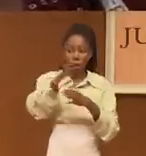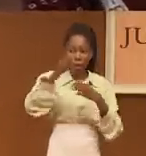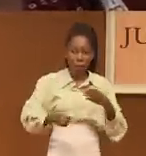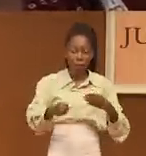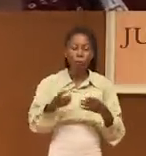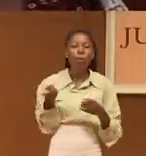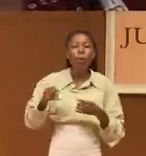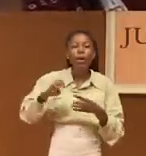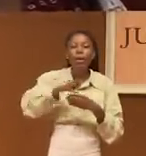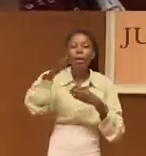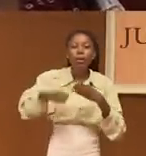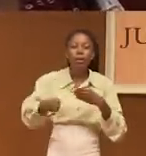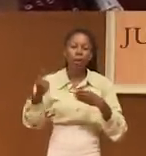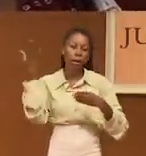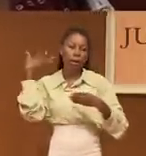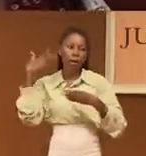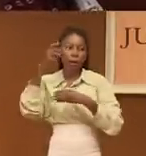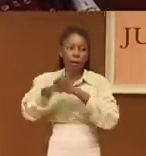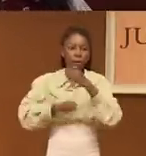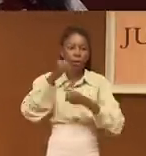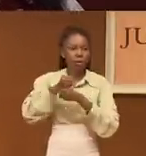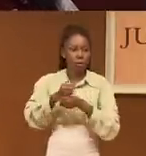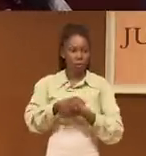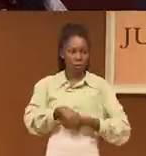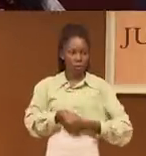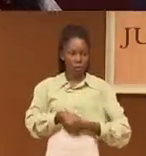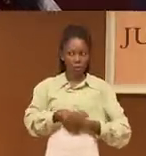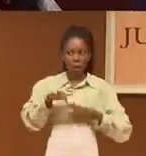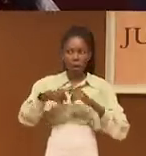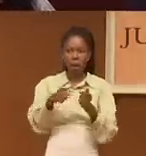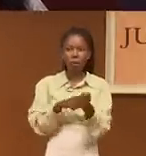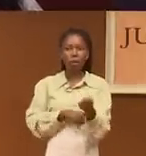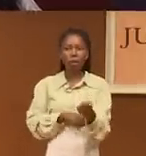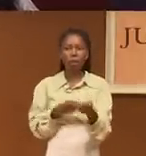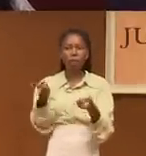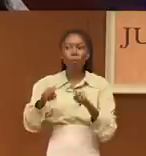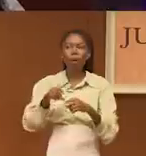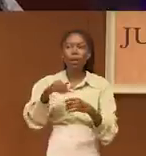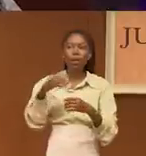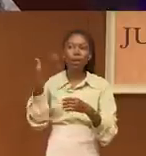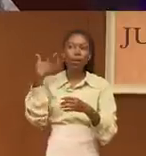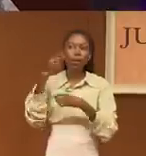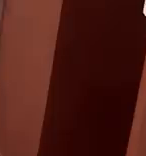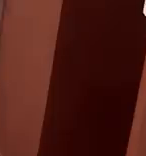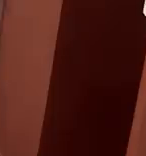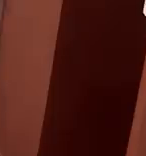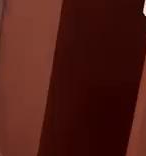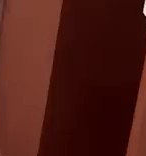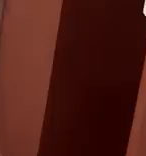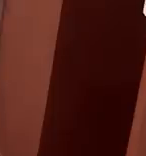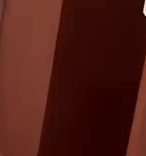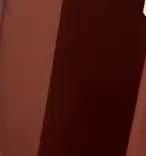When did it expire? Last year. Last year? How long ago? When last year?